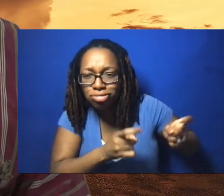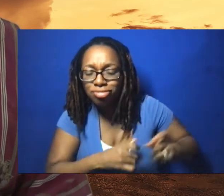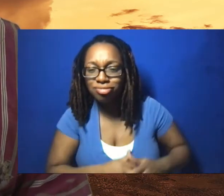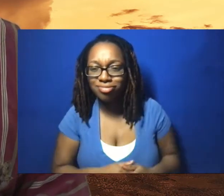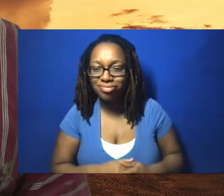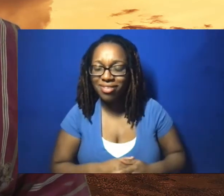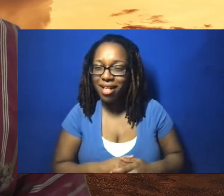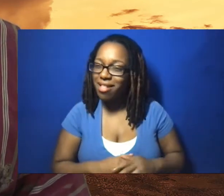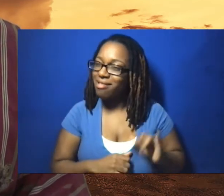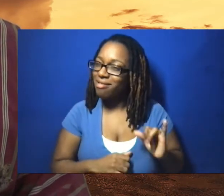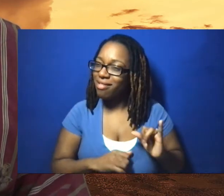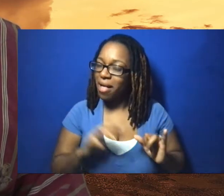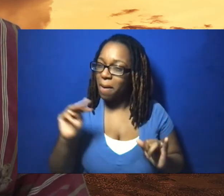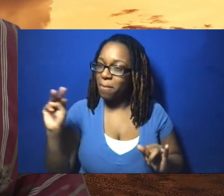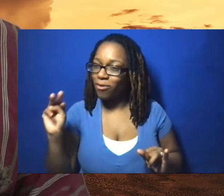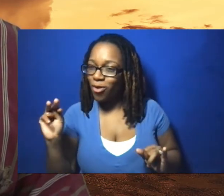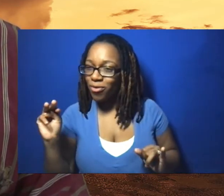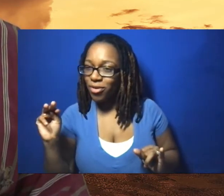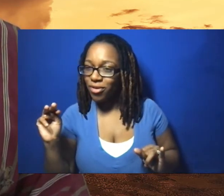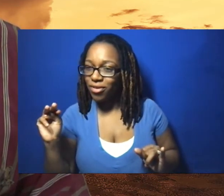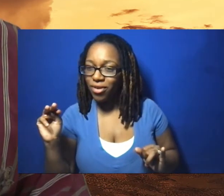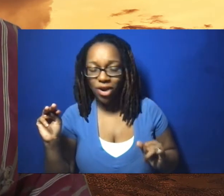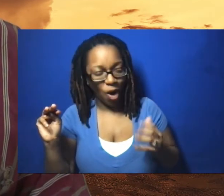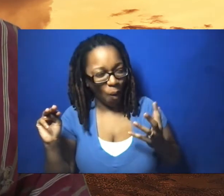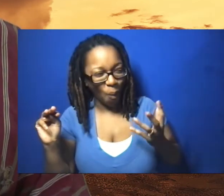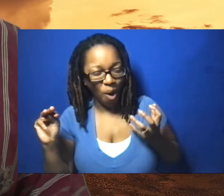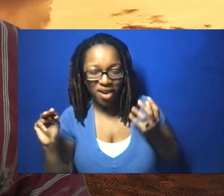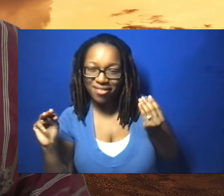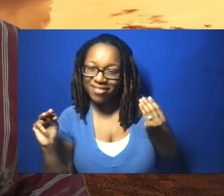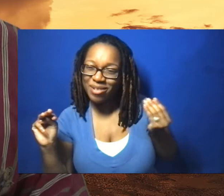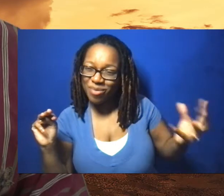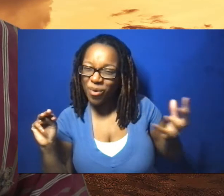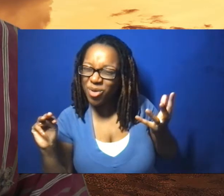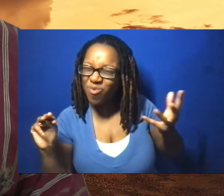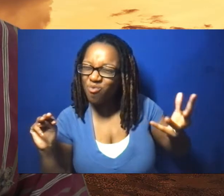Mufunga wanted to impress him. He said,